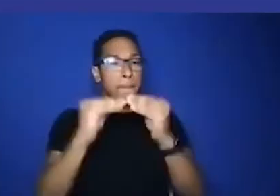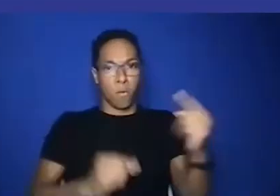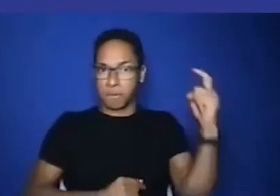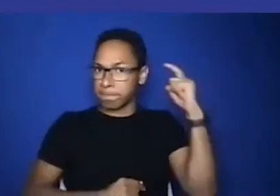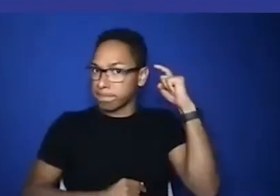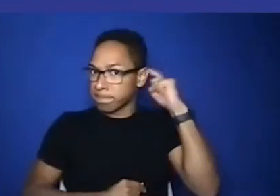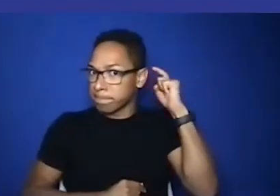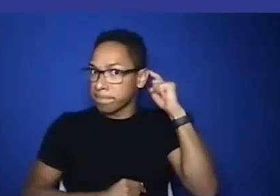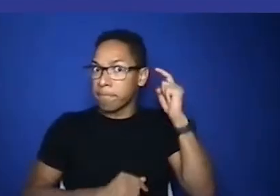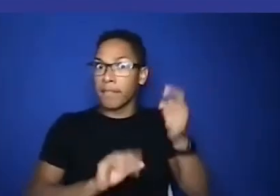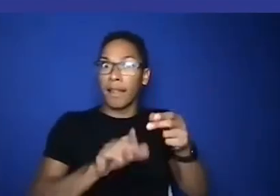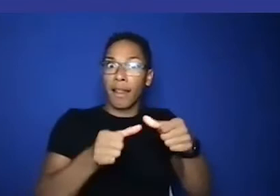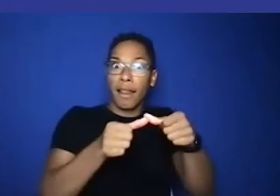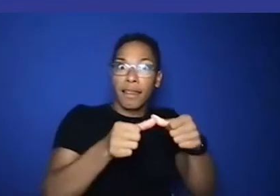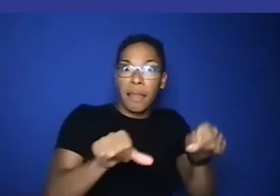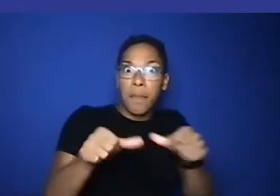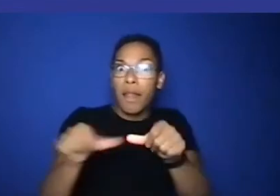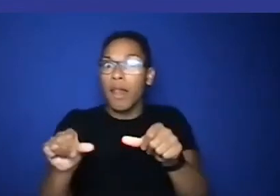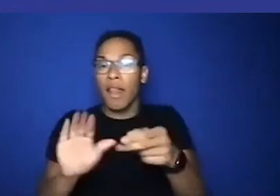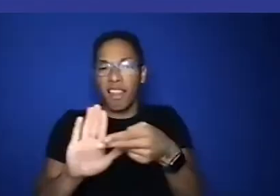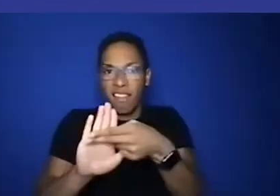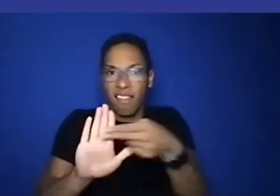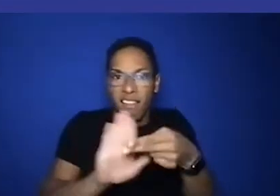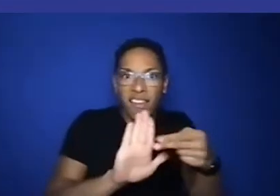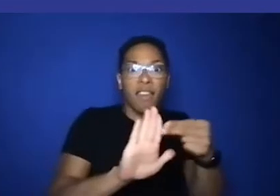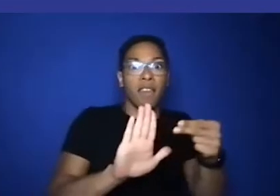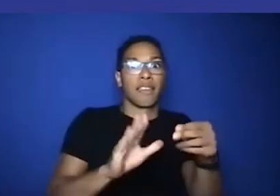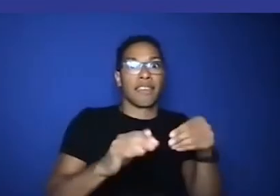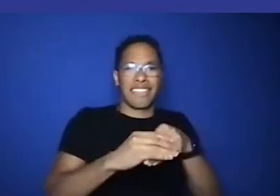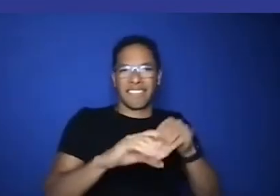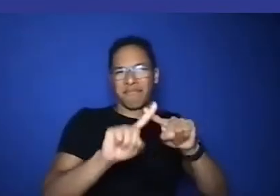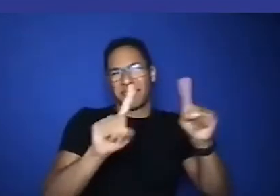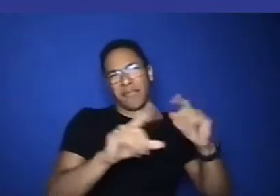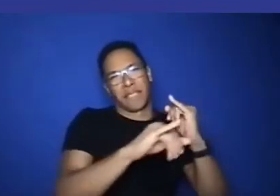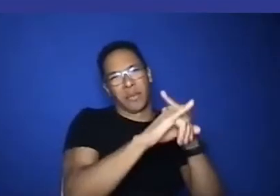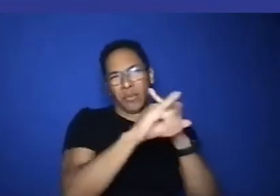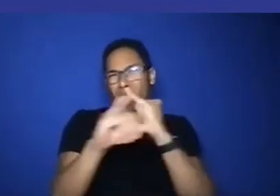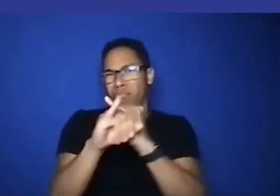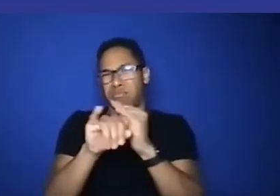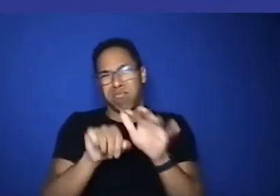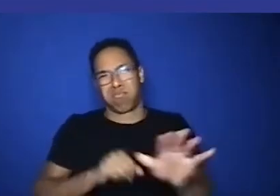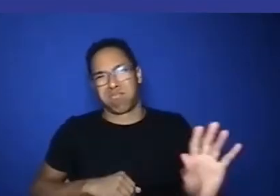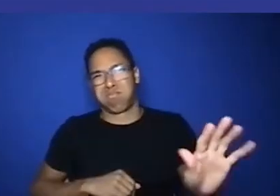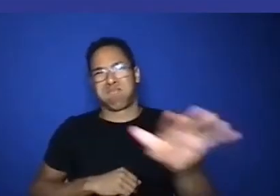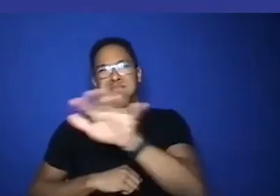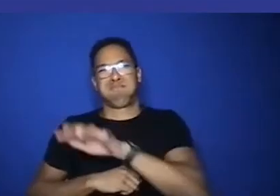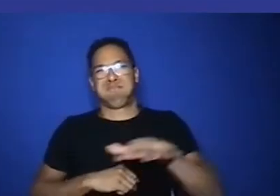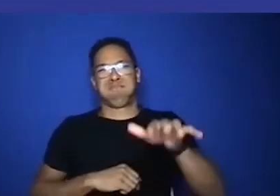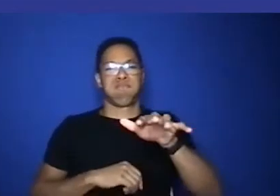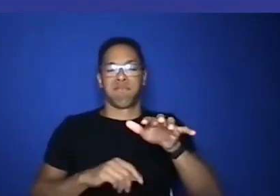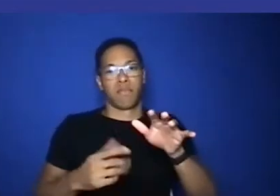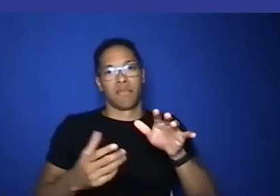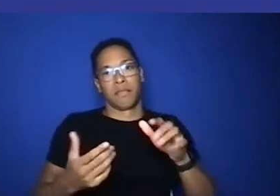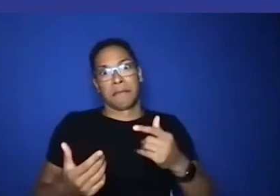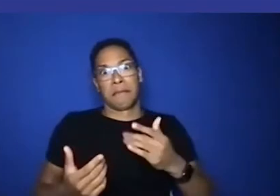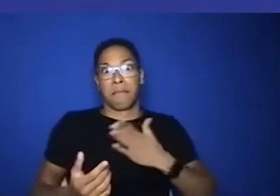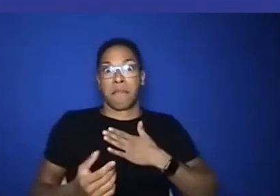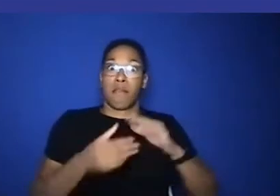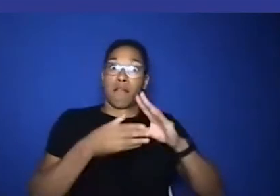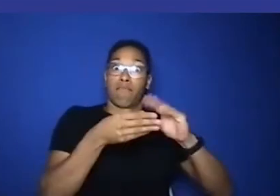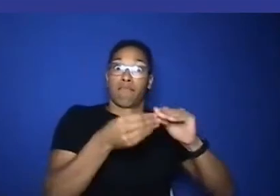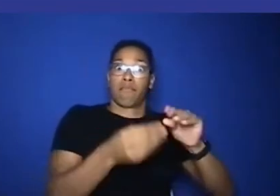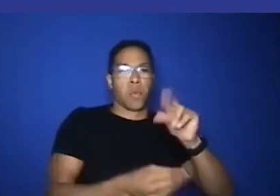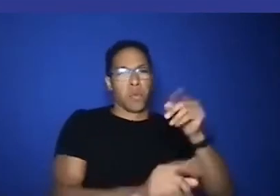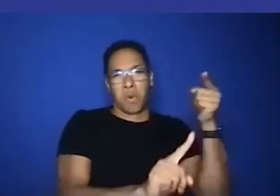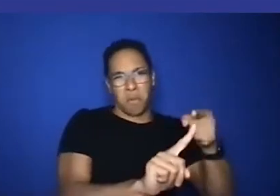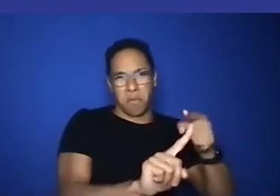in different institutions that I visit. I don't think I really have a point with this, just that I need to be more aware. We